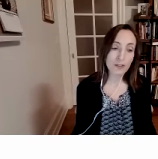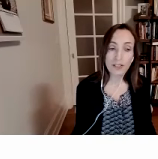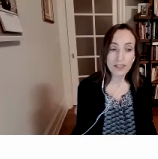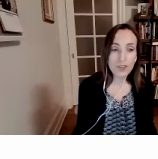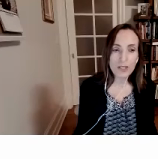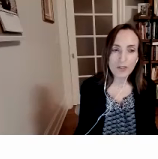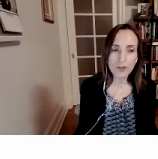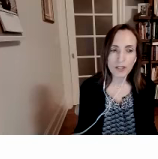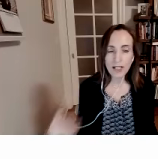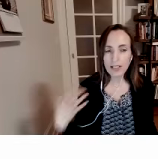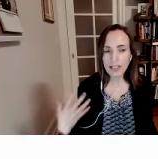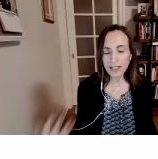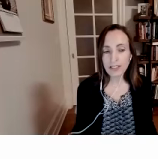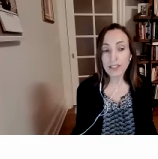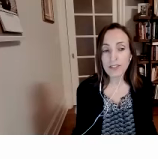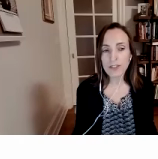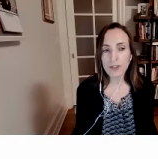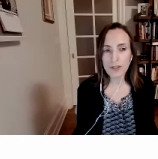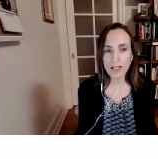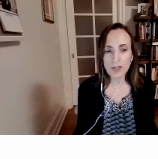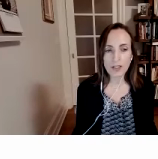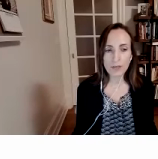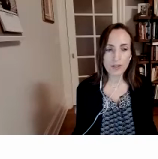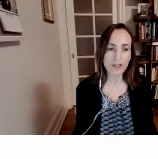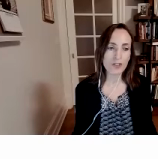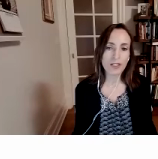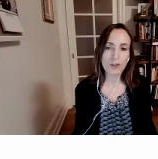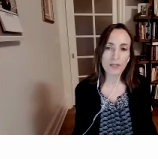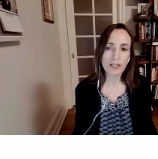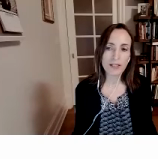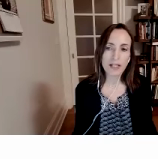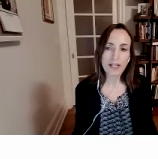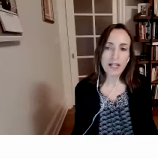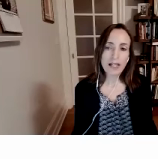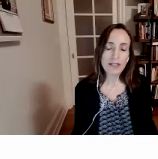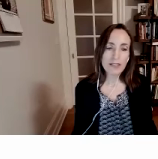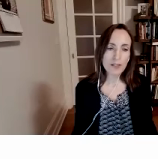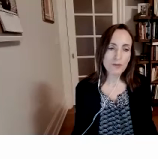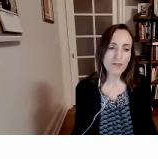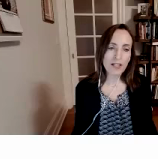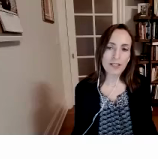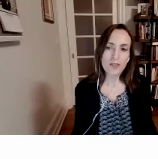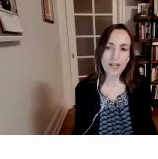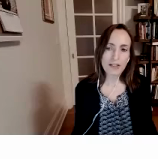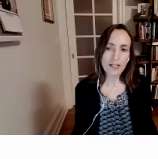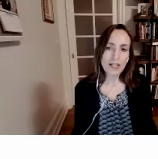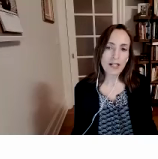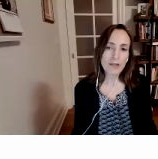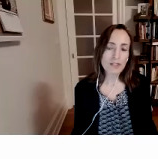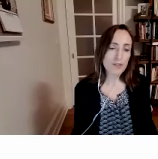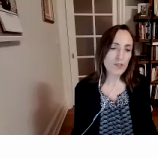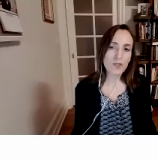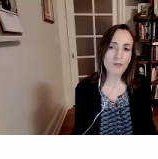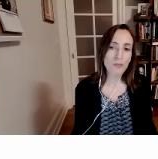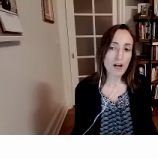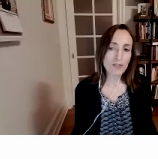whether you're hearing the speech or it's an internalized production that you're rating? And here what we find is that